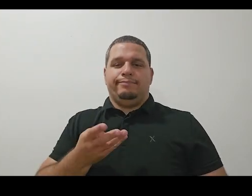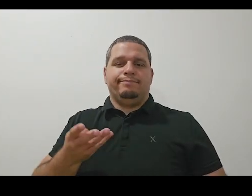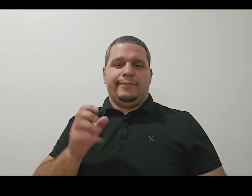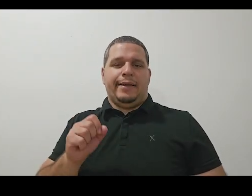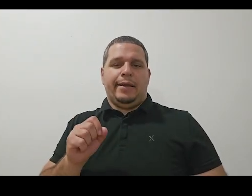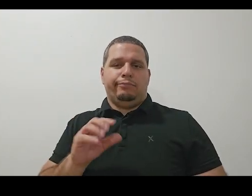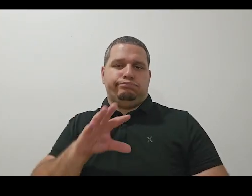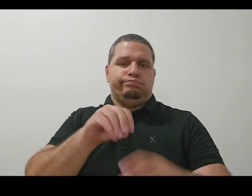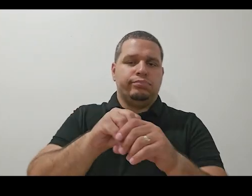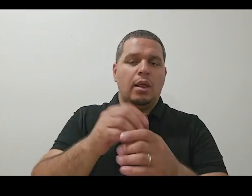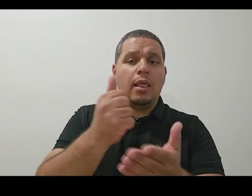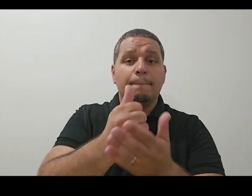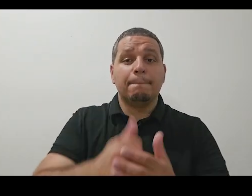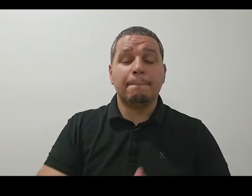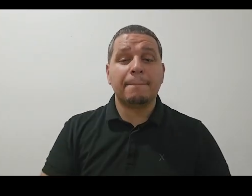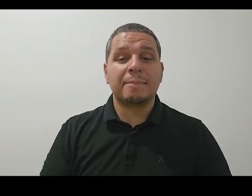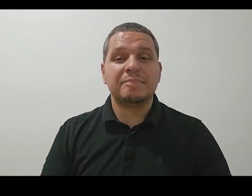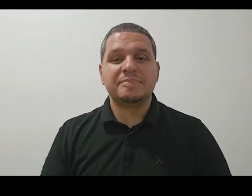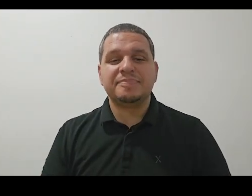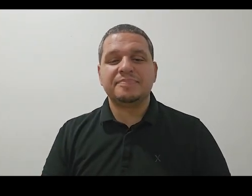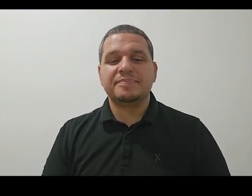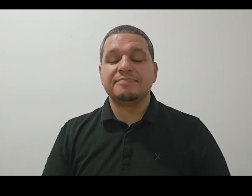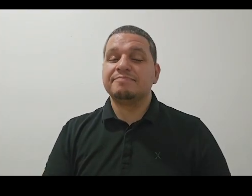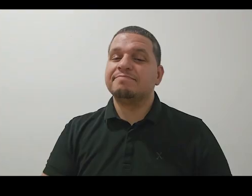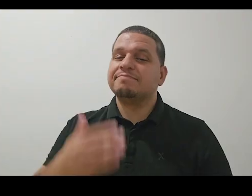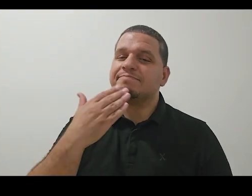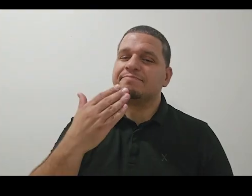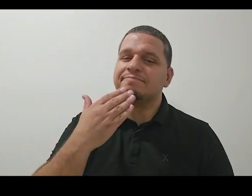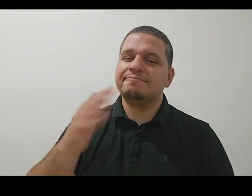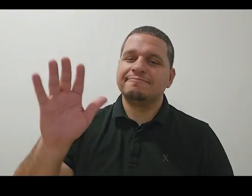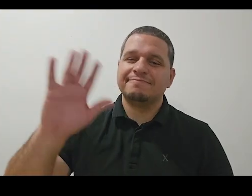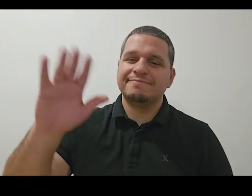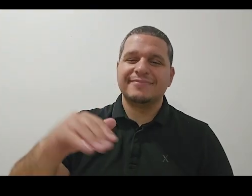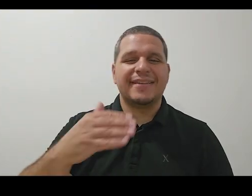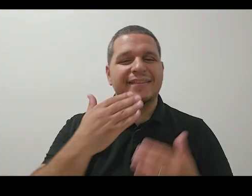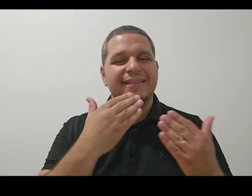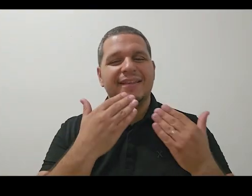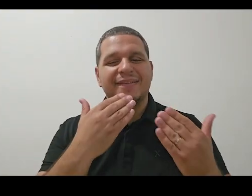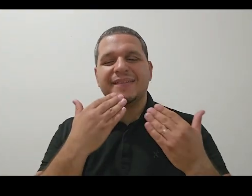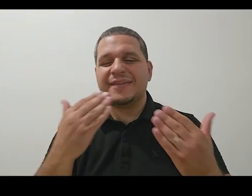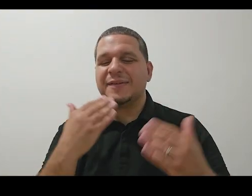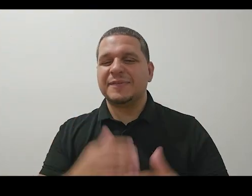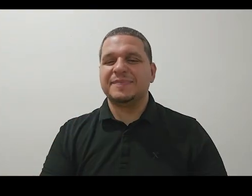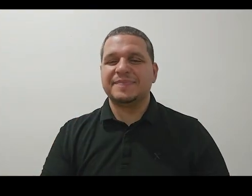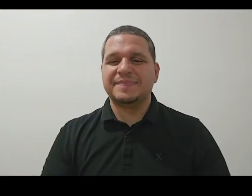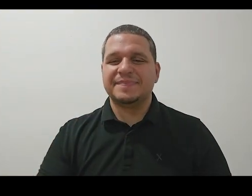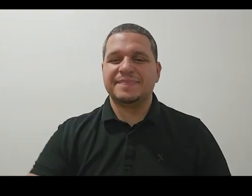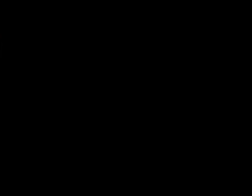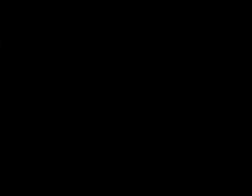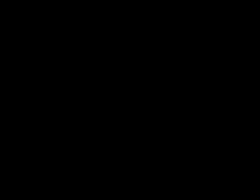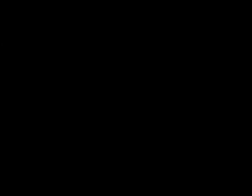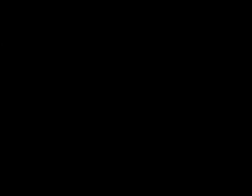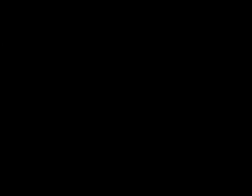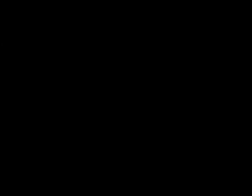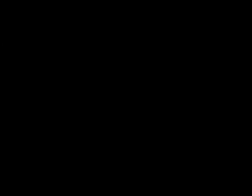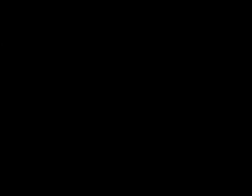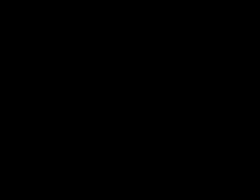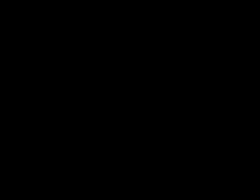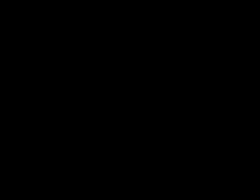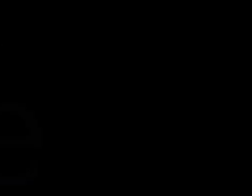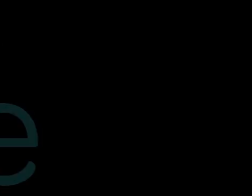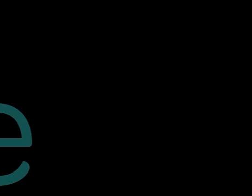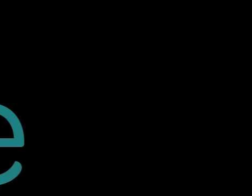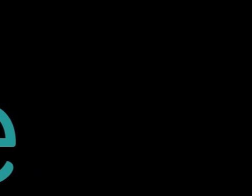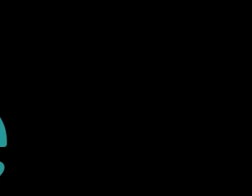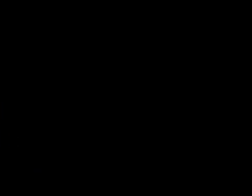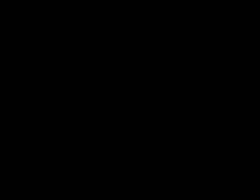of us can step in and who knows. Absolutely. All right, guys. Namaste. All right. Thank you, guys.